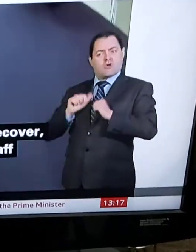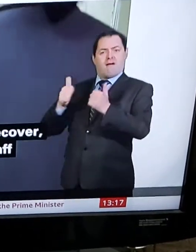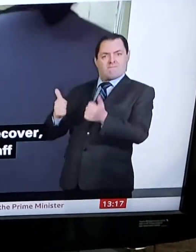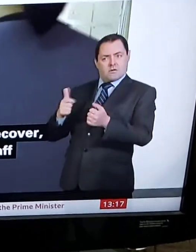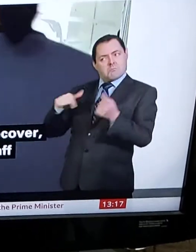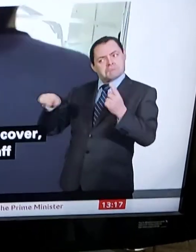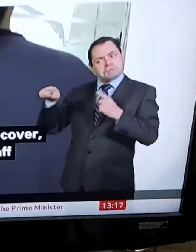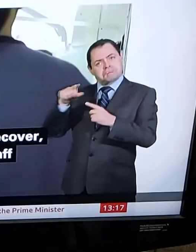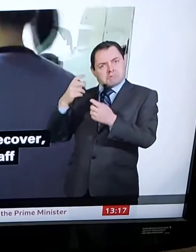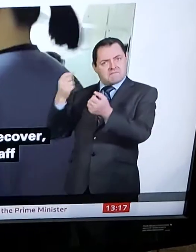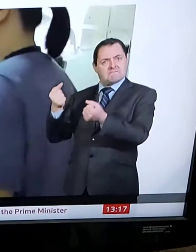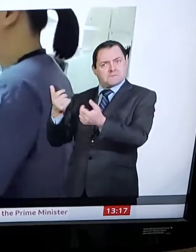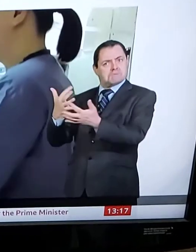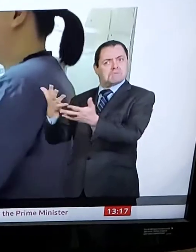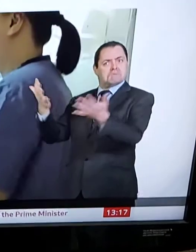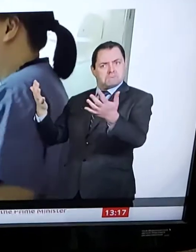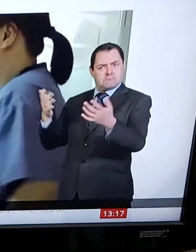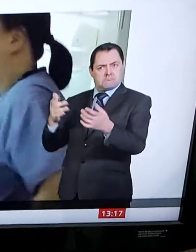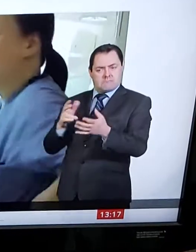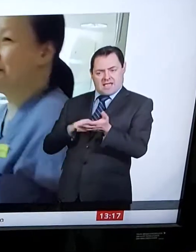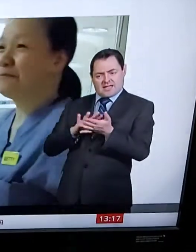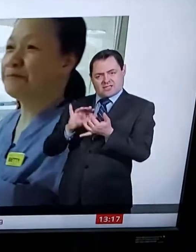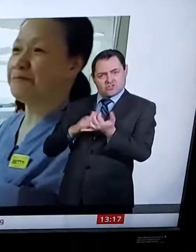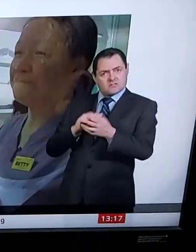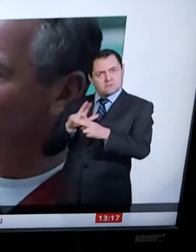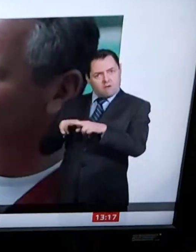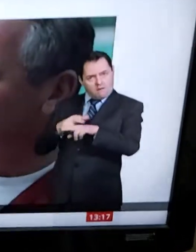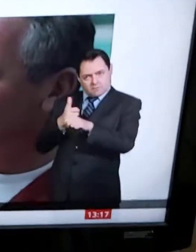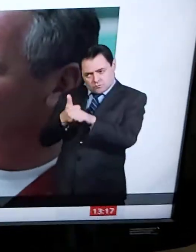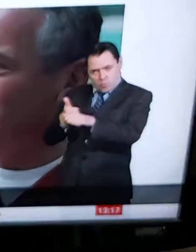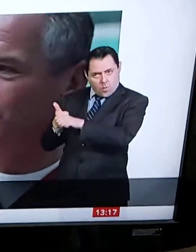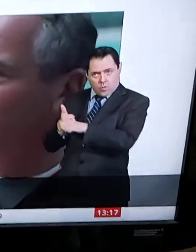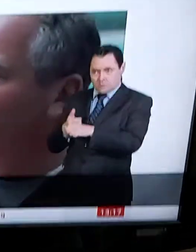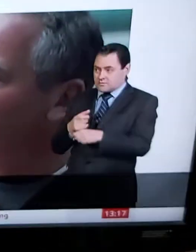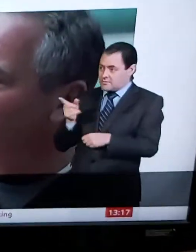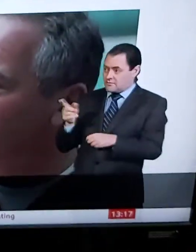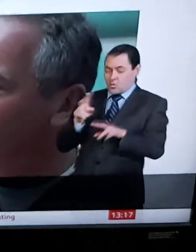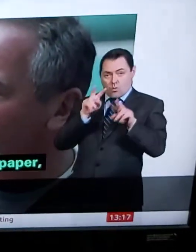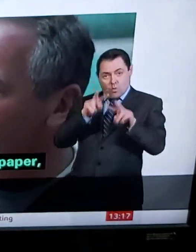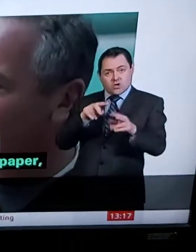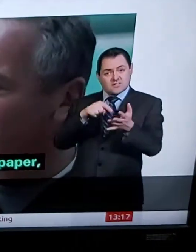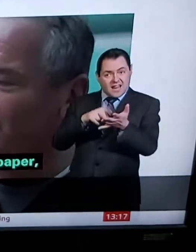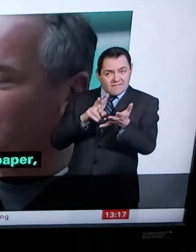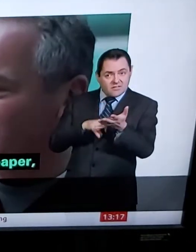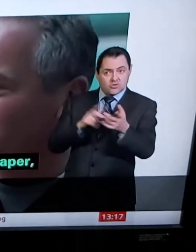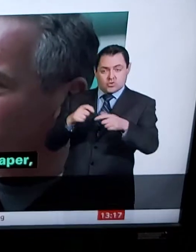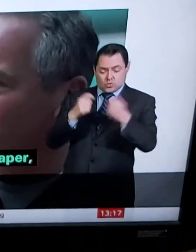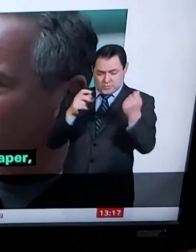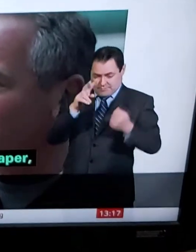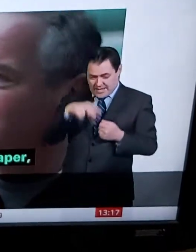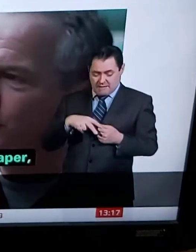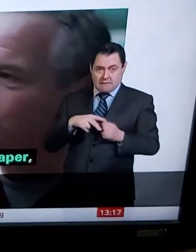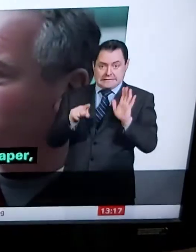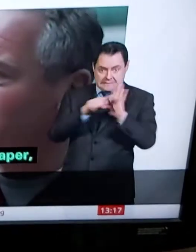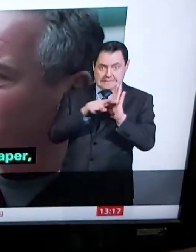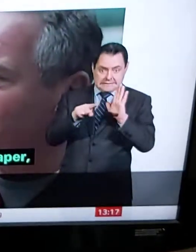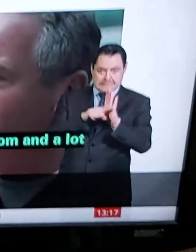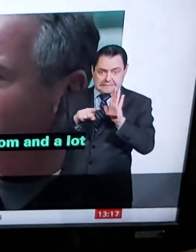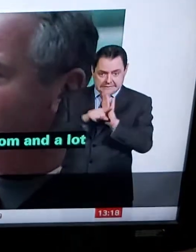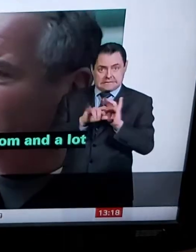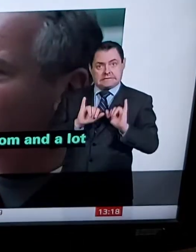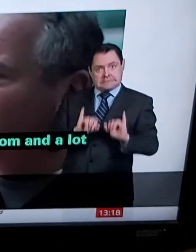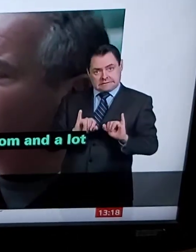the work of NHS staff that help them. If you watch television or if you read the newspaper, it's mostly doom and